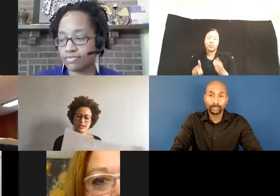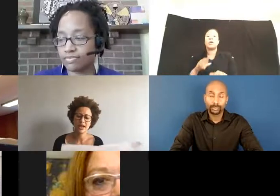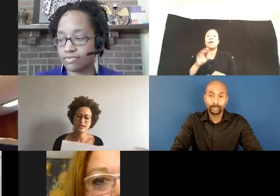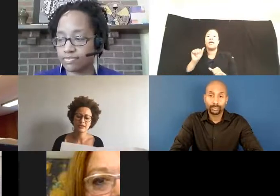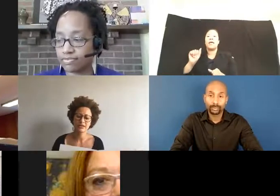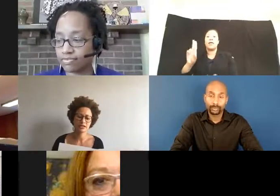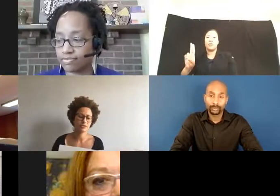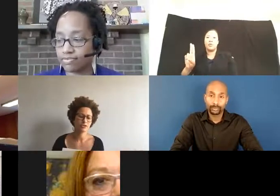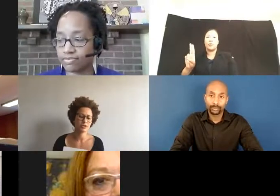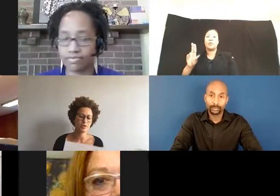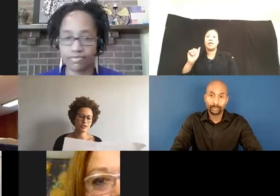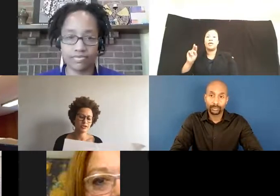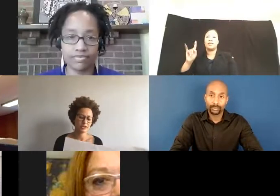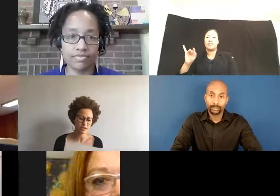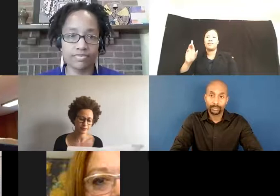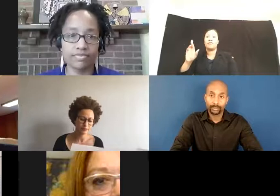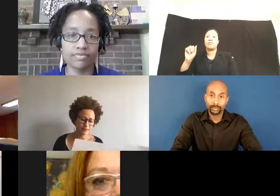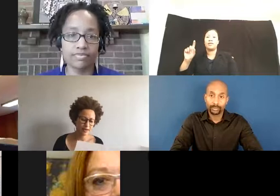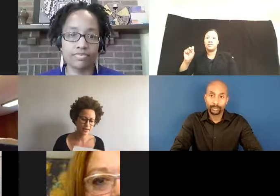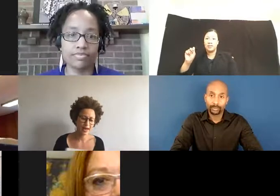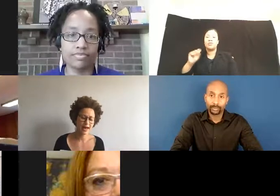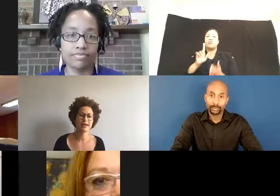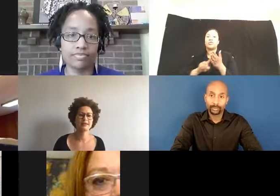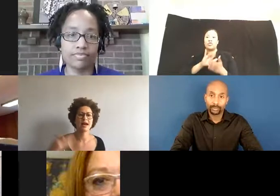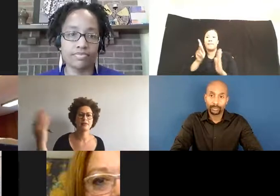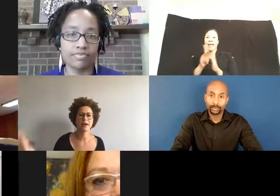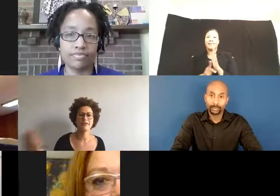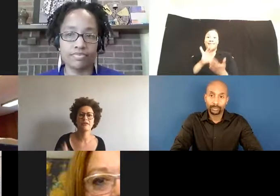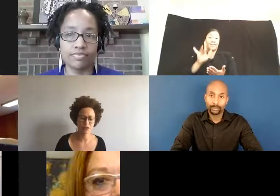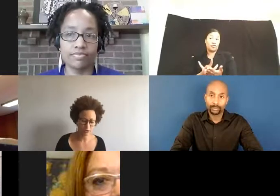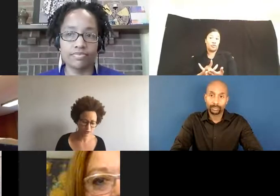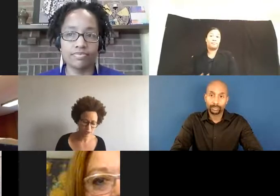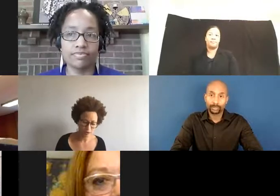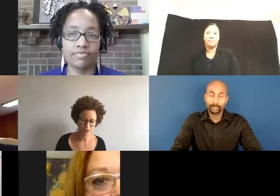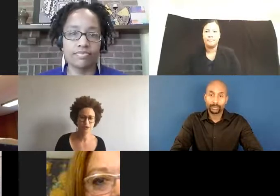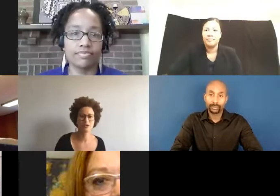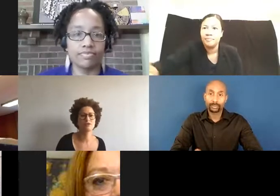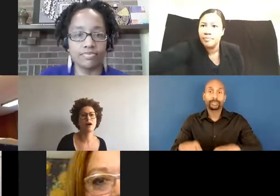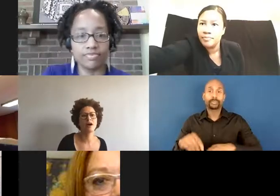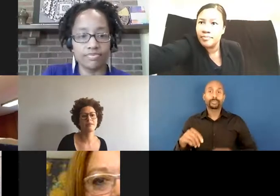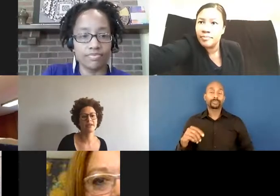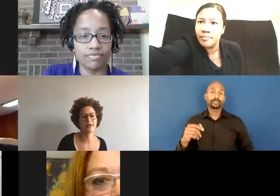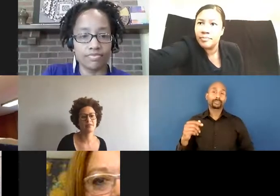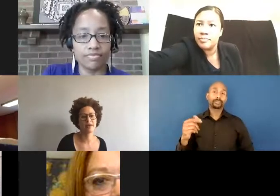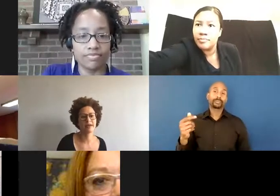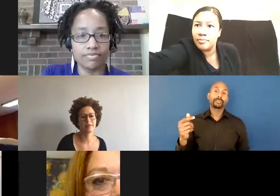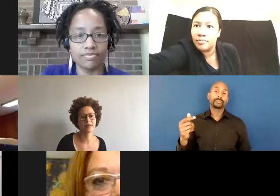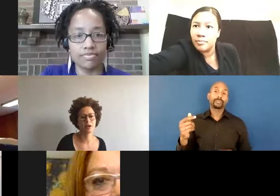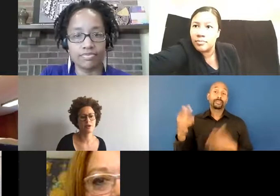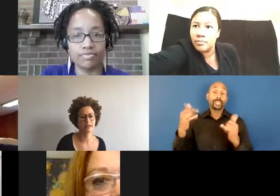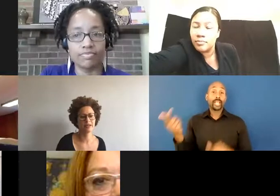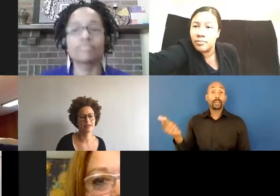University's Anti-Racist Research and Policy Center. And I will hand the virtual floor over to Garrett,